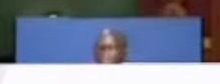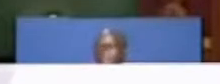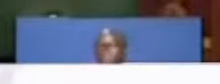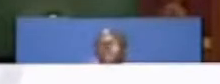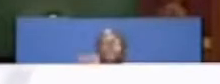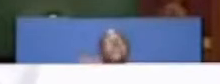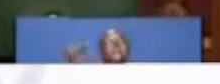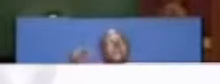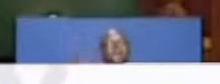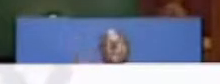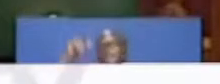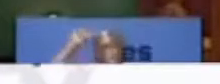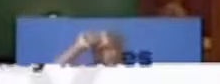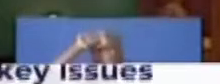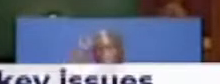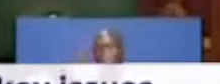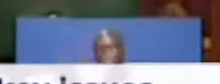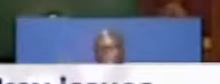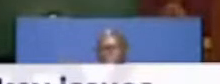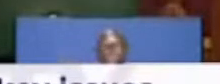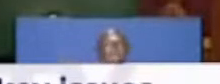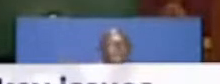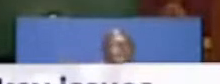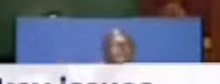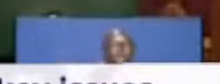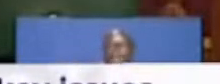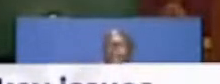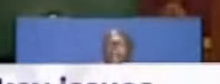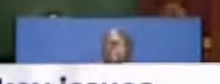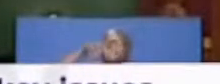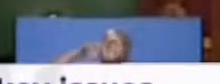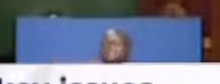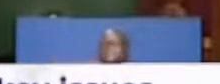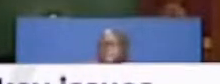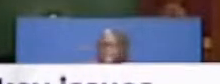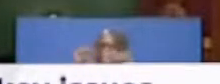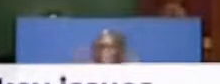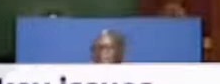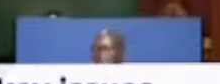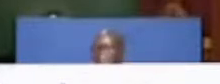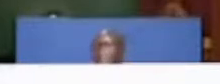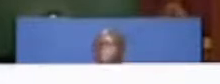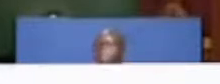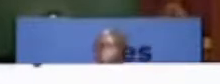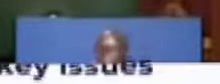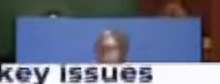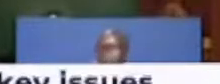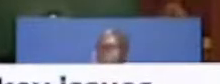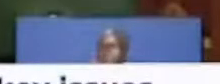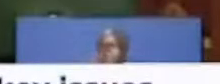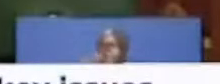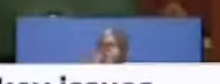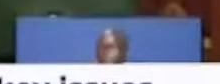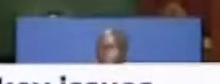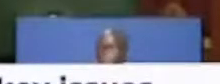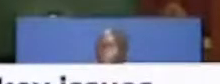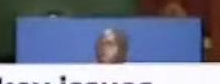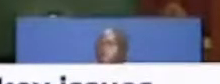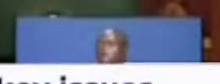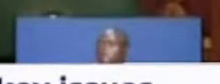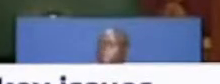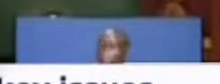the state of each country's health system based on data provided by the World Health Organization, Kenya today ranks